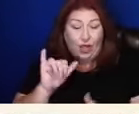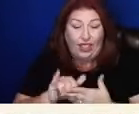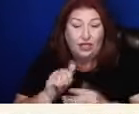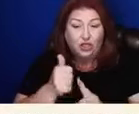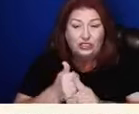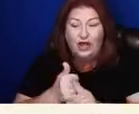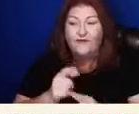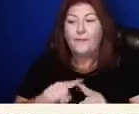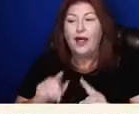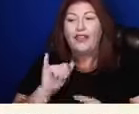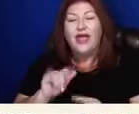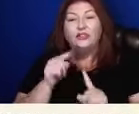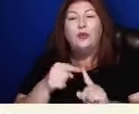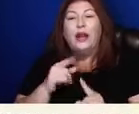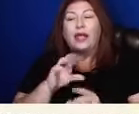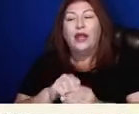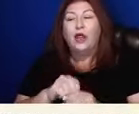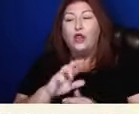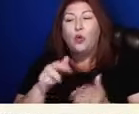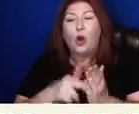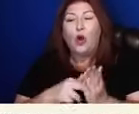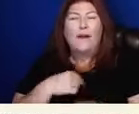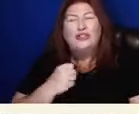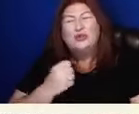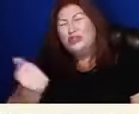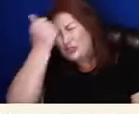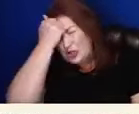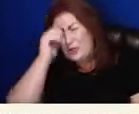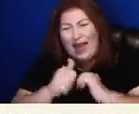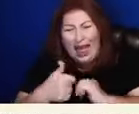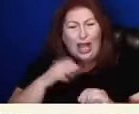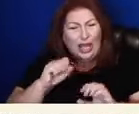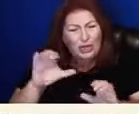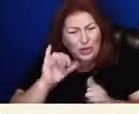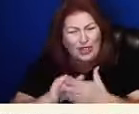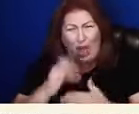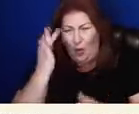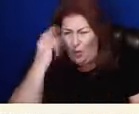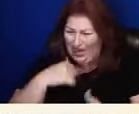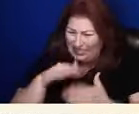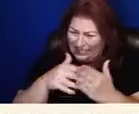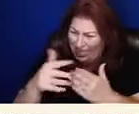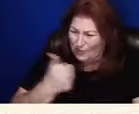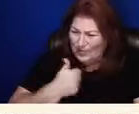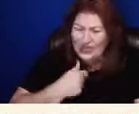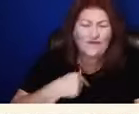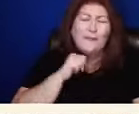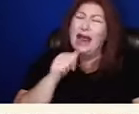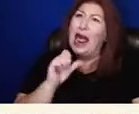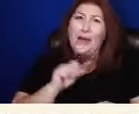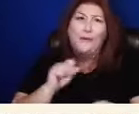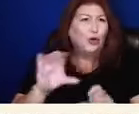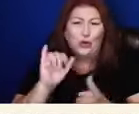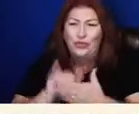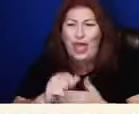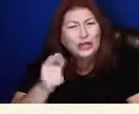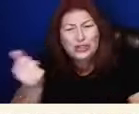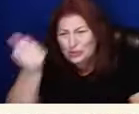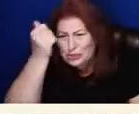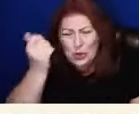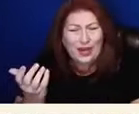where I get into the role of, oh, I'm so stupid. How could I do that? Why did I overschedule myself? I'm never going to be able to do this. Like, you're so